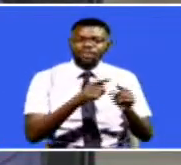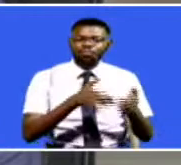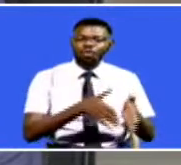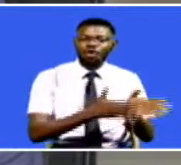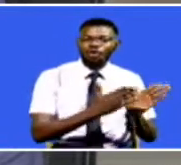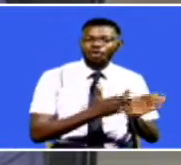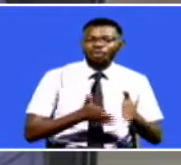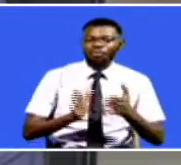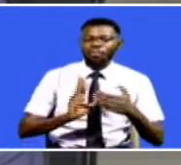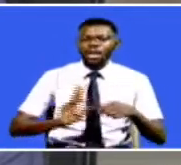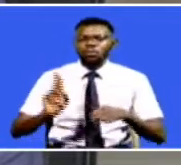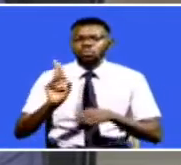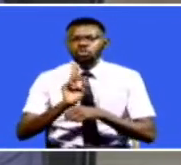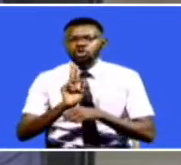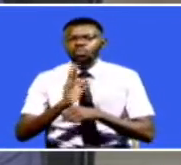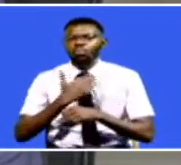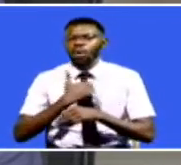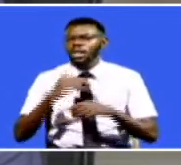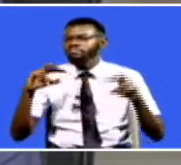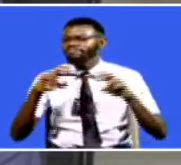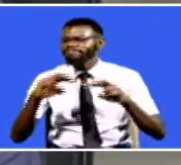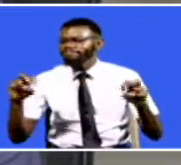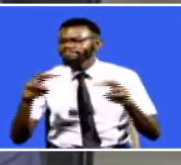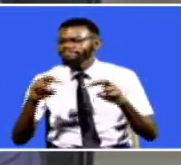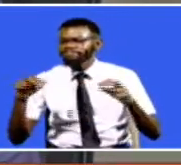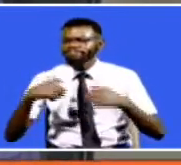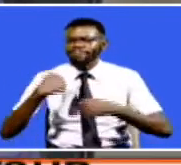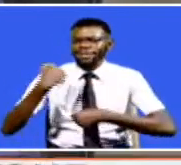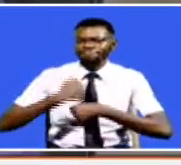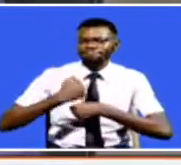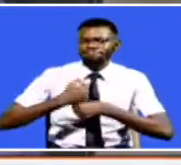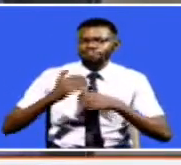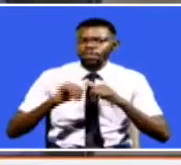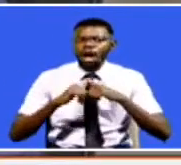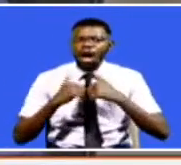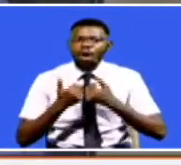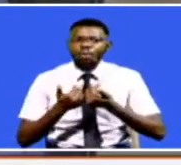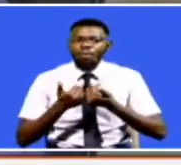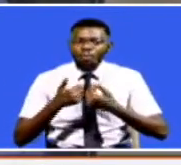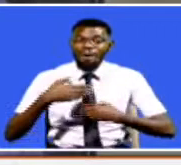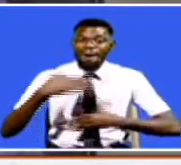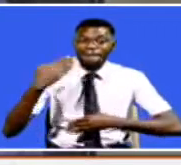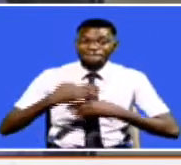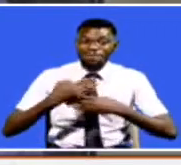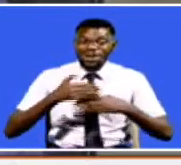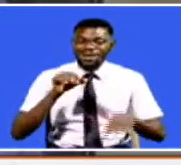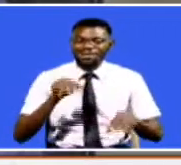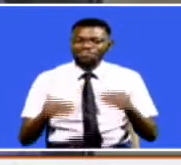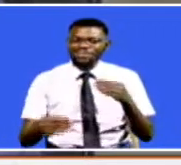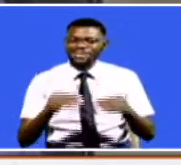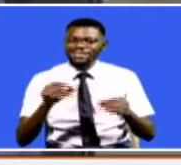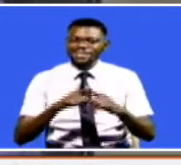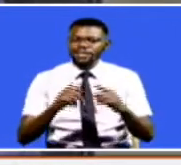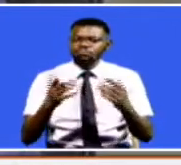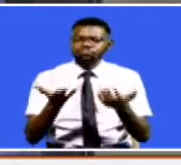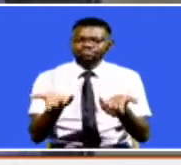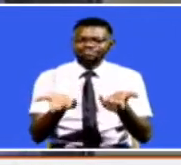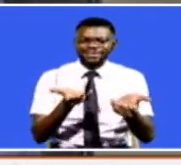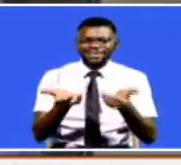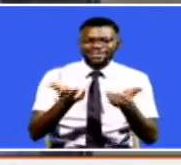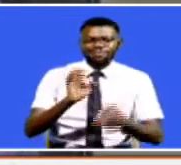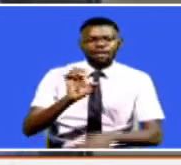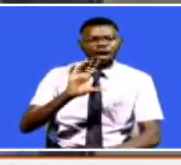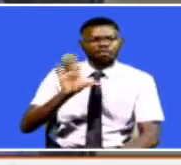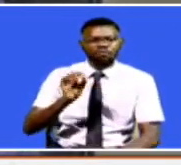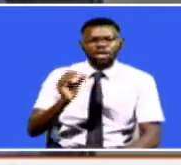opportunity to assess the performance of the Busia One-Stop Border Post in facilitating intra-EAC trade